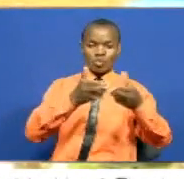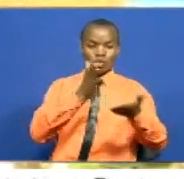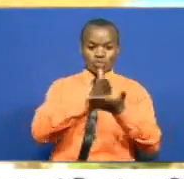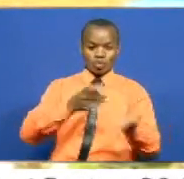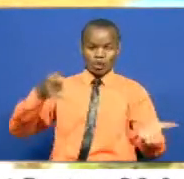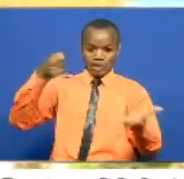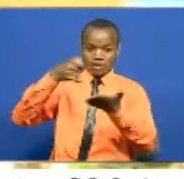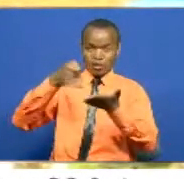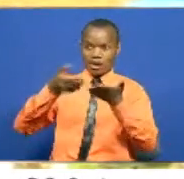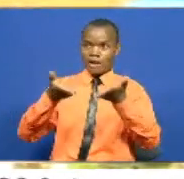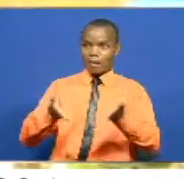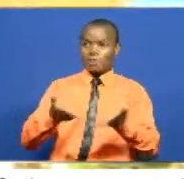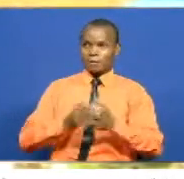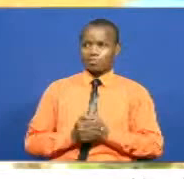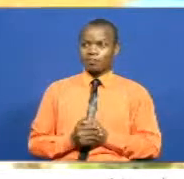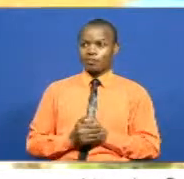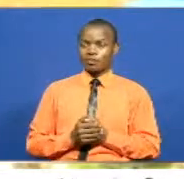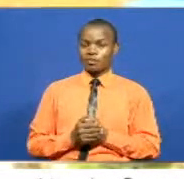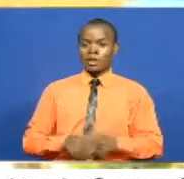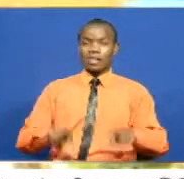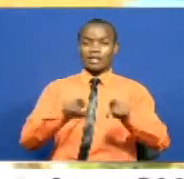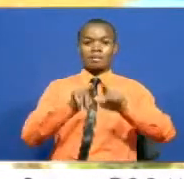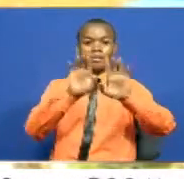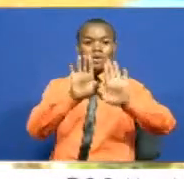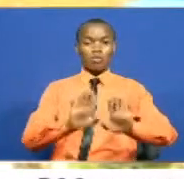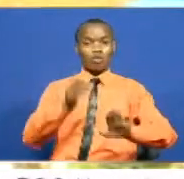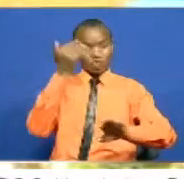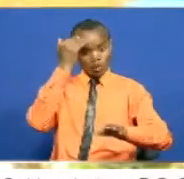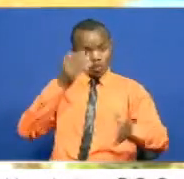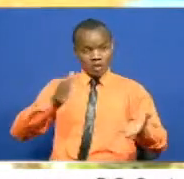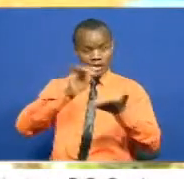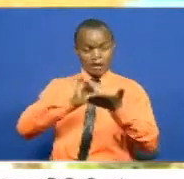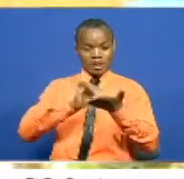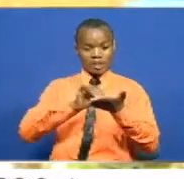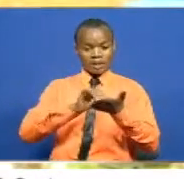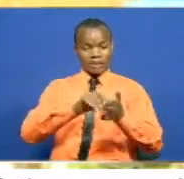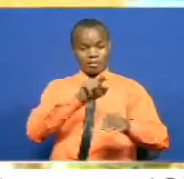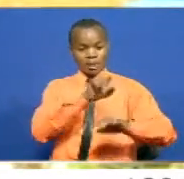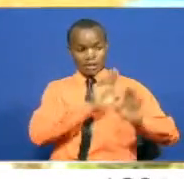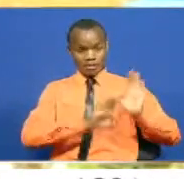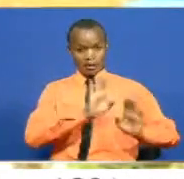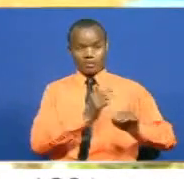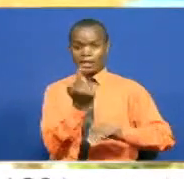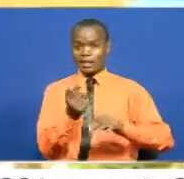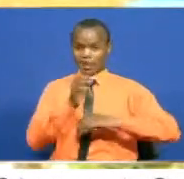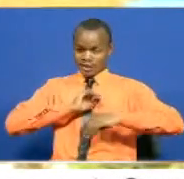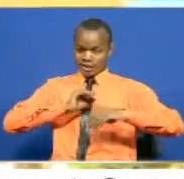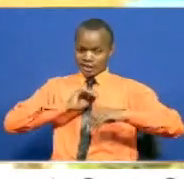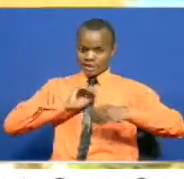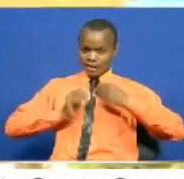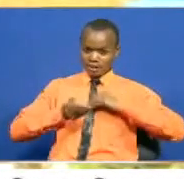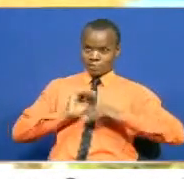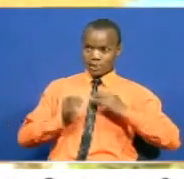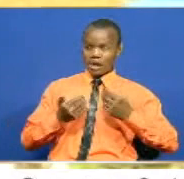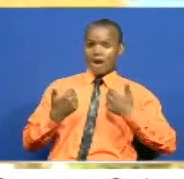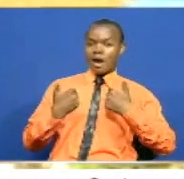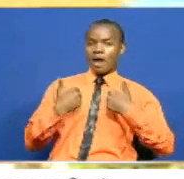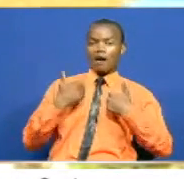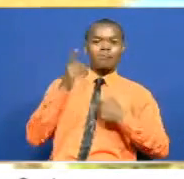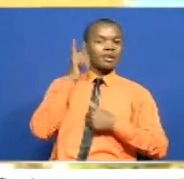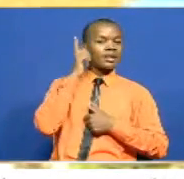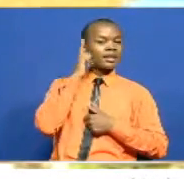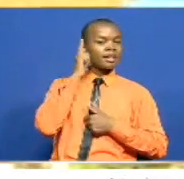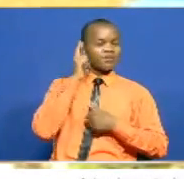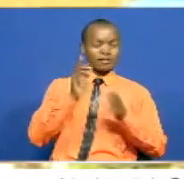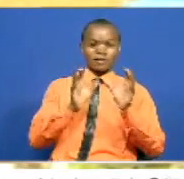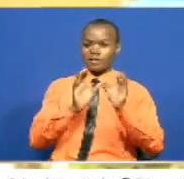here. We have them. And you have to understand the psychology of every disability. We are not having the deaf because of language